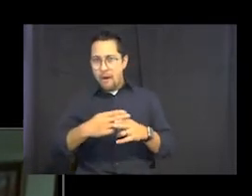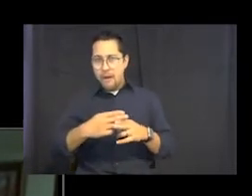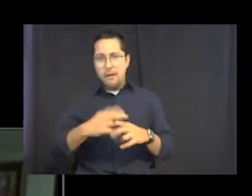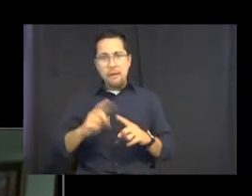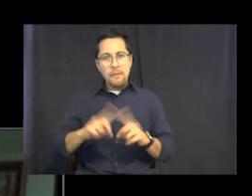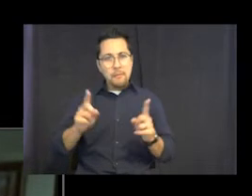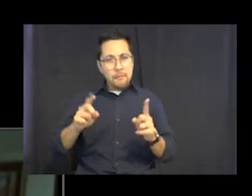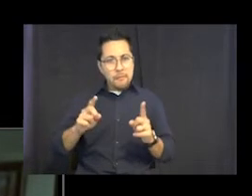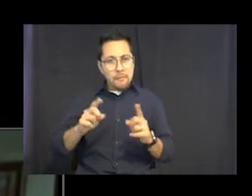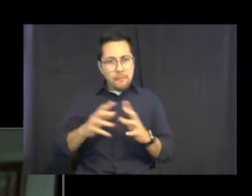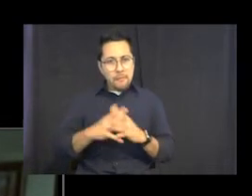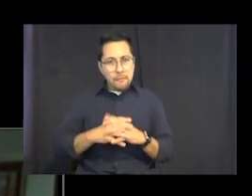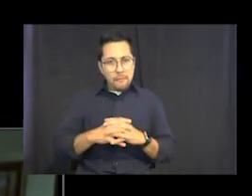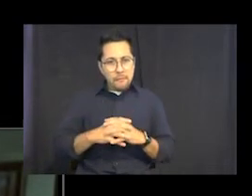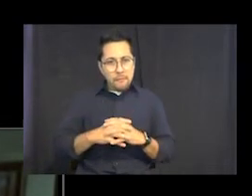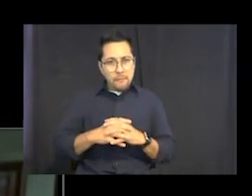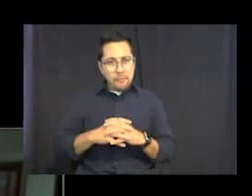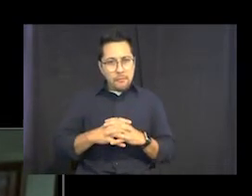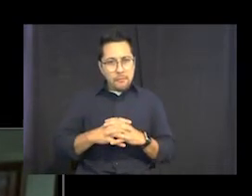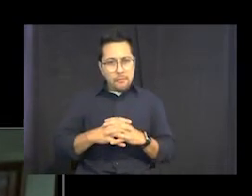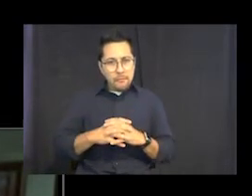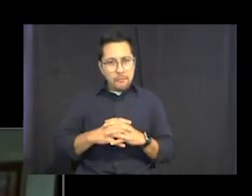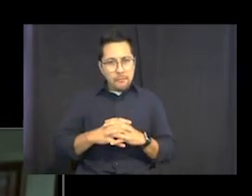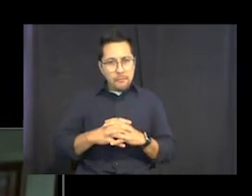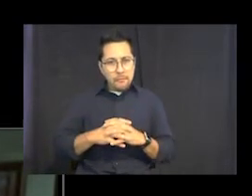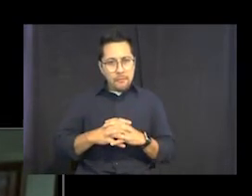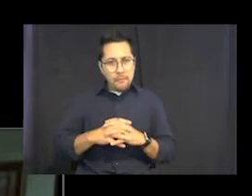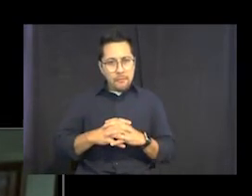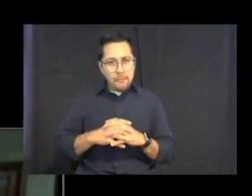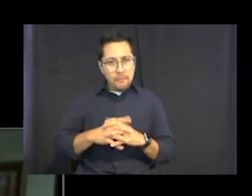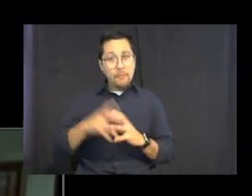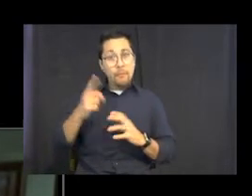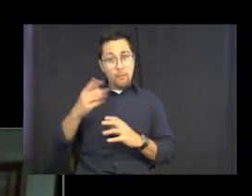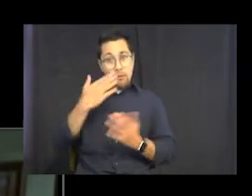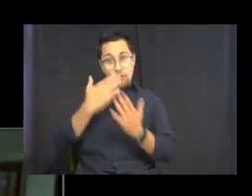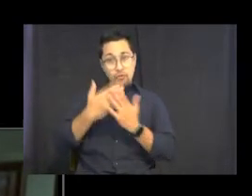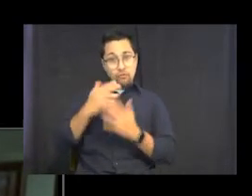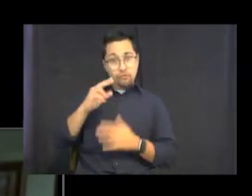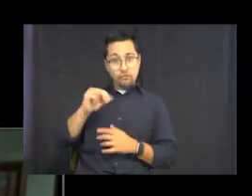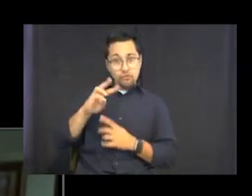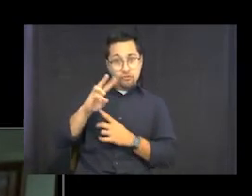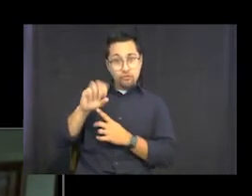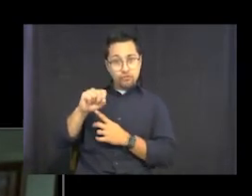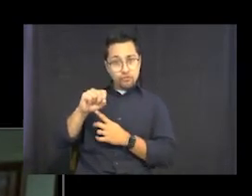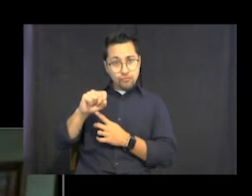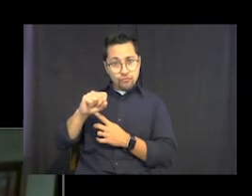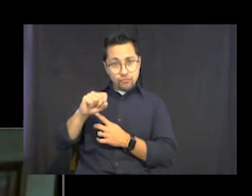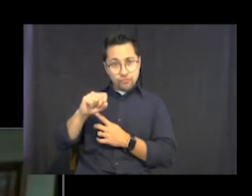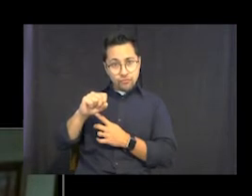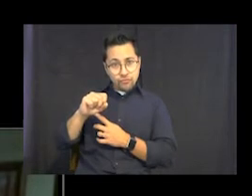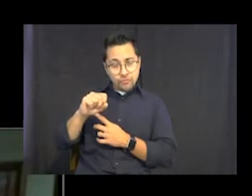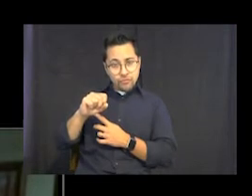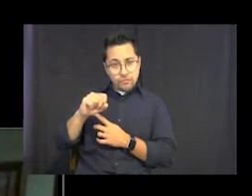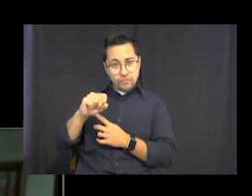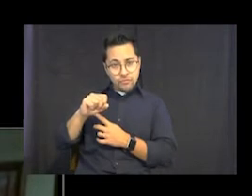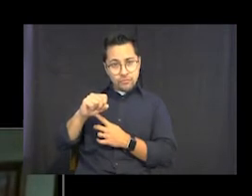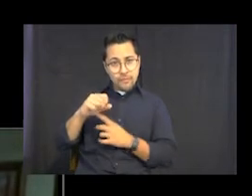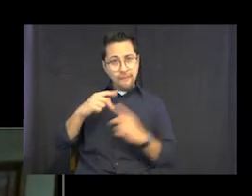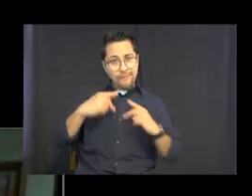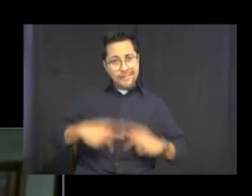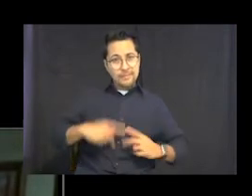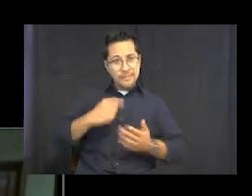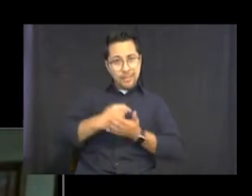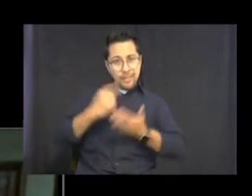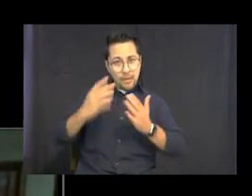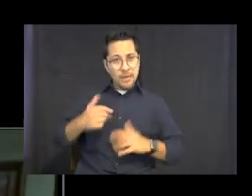still risky for me to go. The good news to work with physical therapists